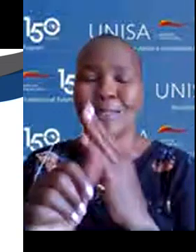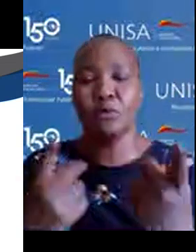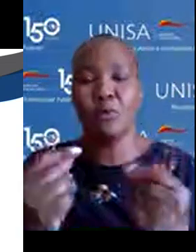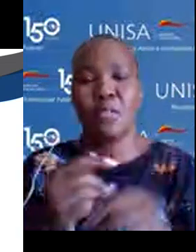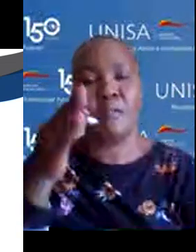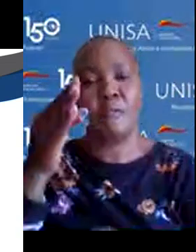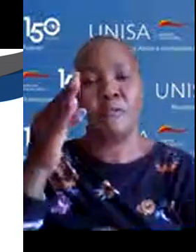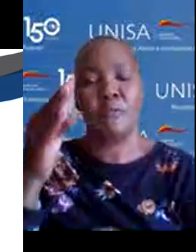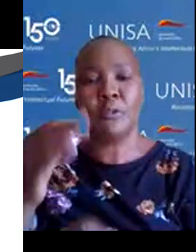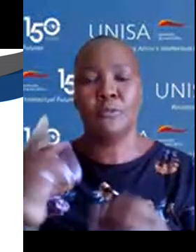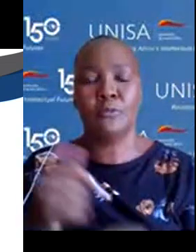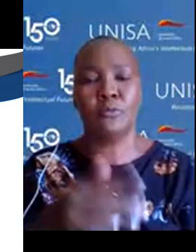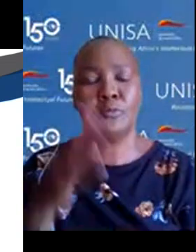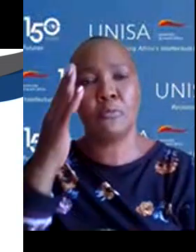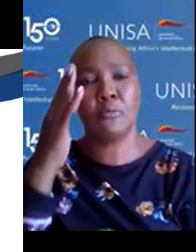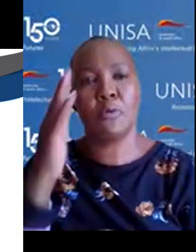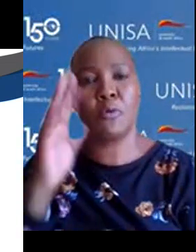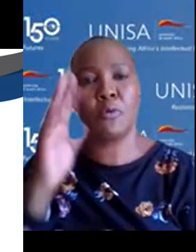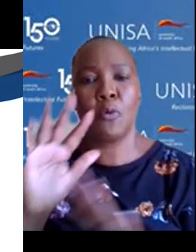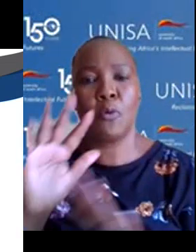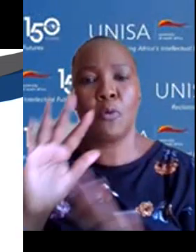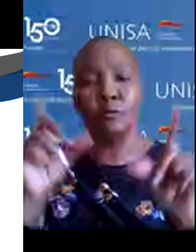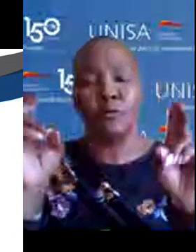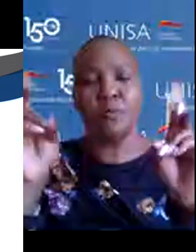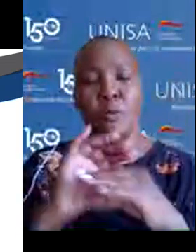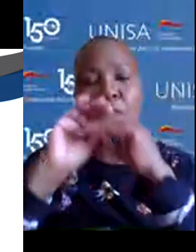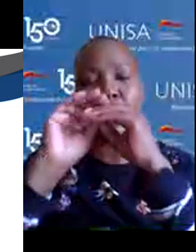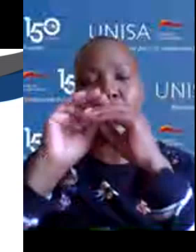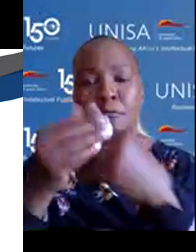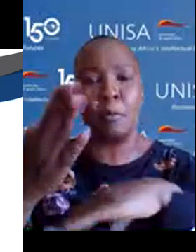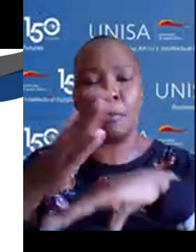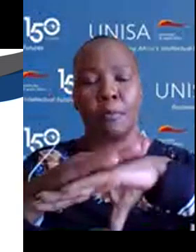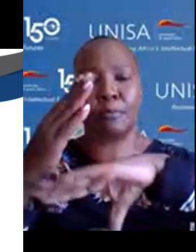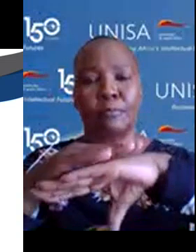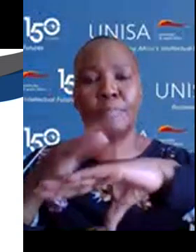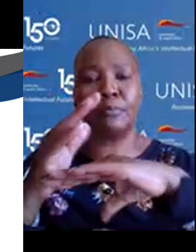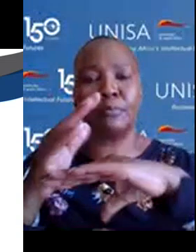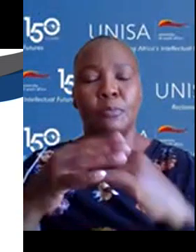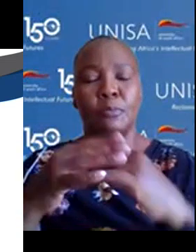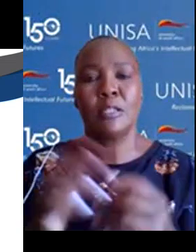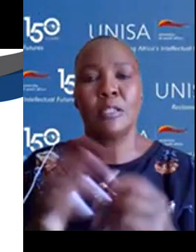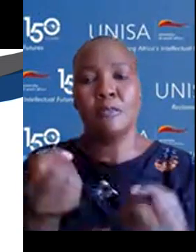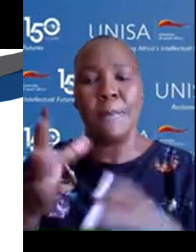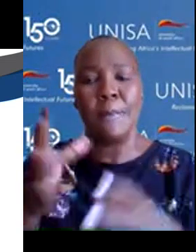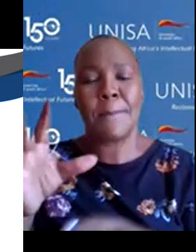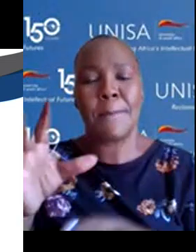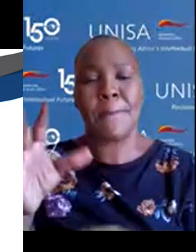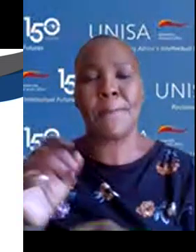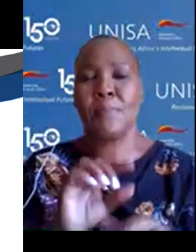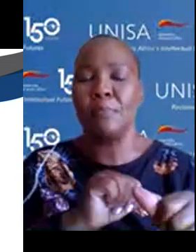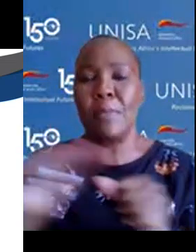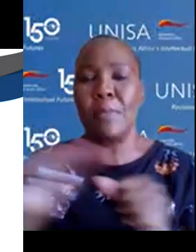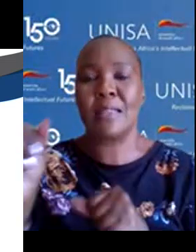to, perhaps some topics that we need to cover a little bit more. So really is to give you the best benefit out of this session.